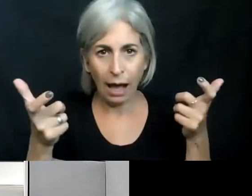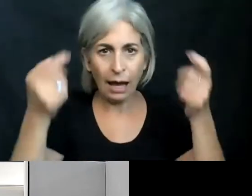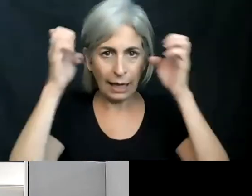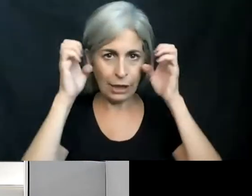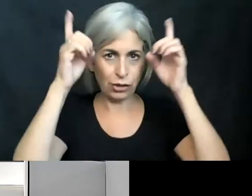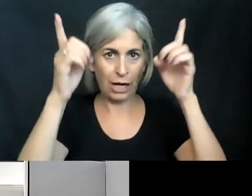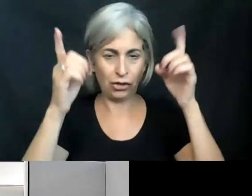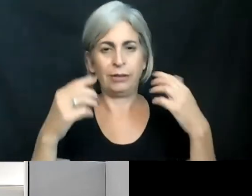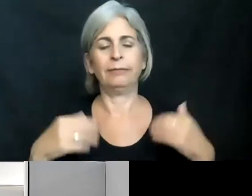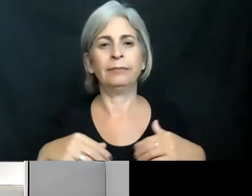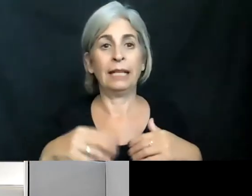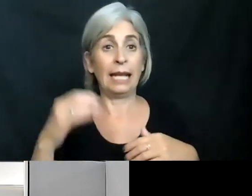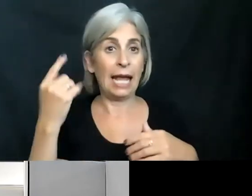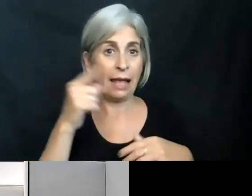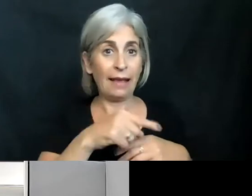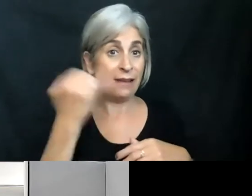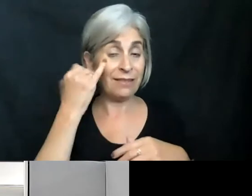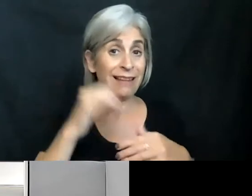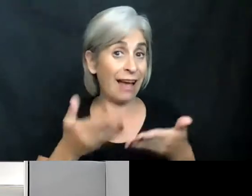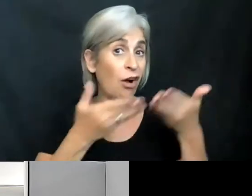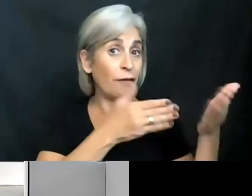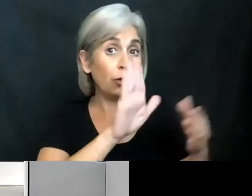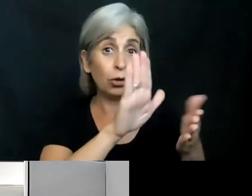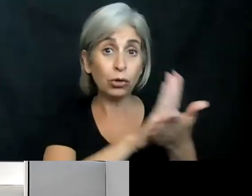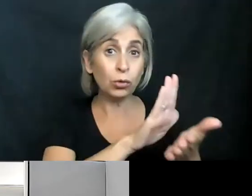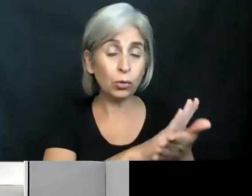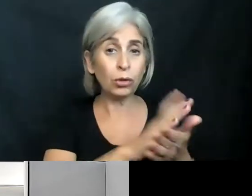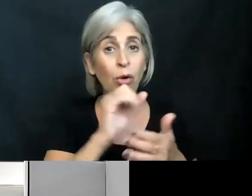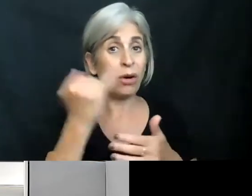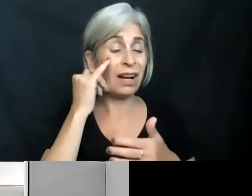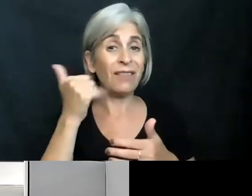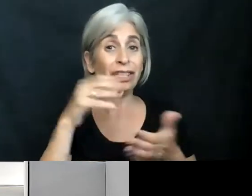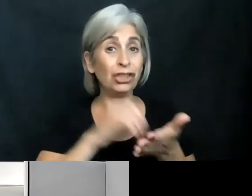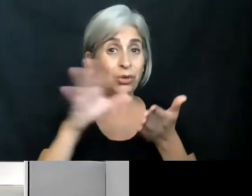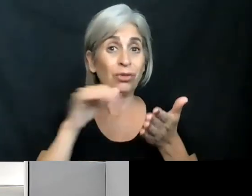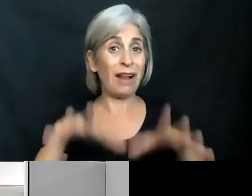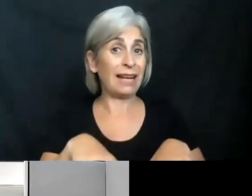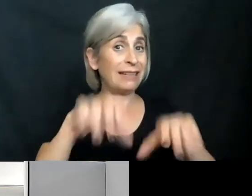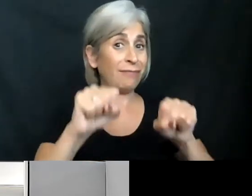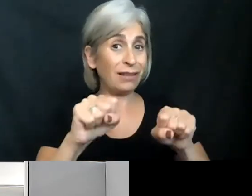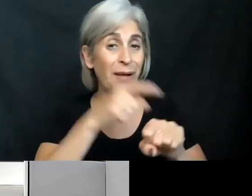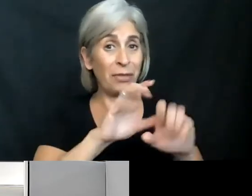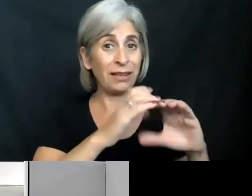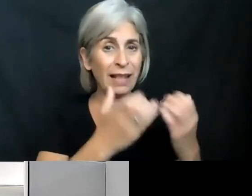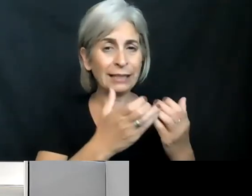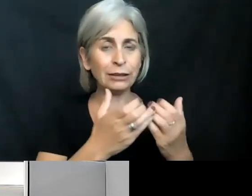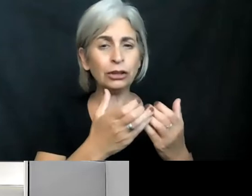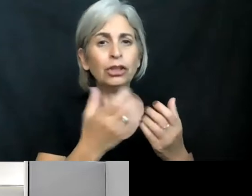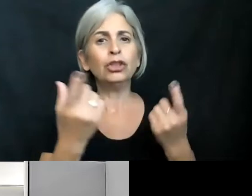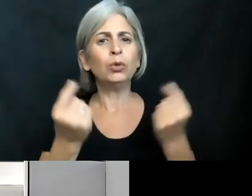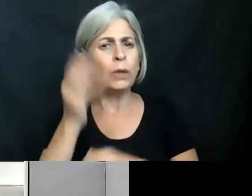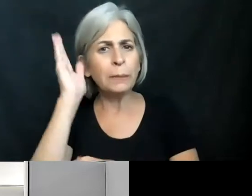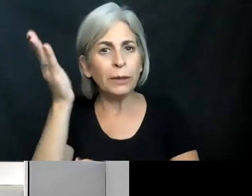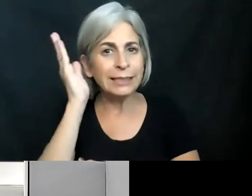in this. And if that's not offered out of school or if a lot of students aren't taking it, I think doing presentations like